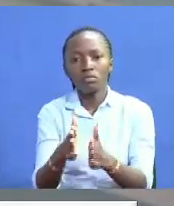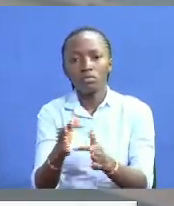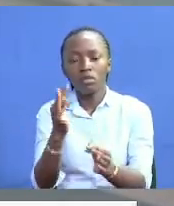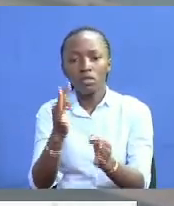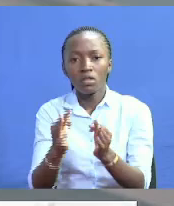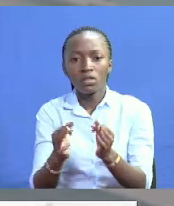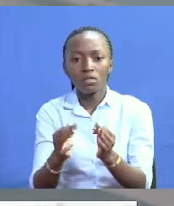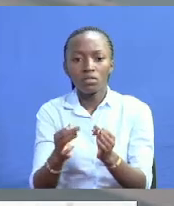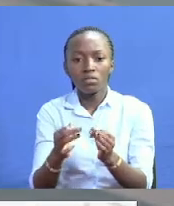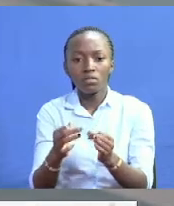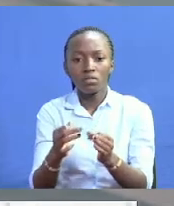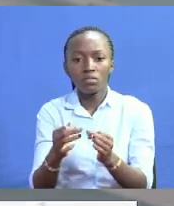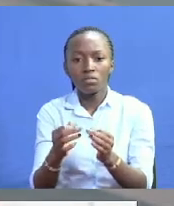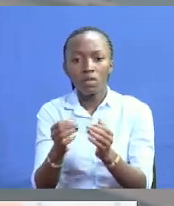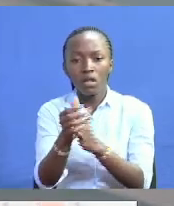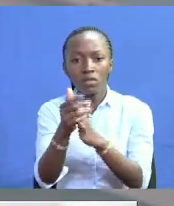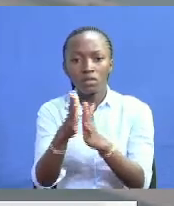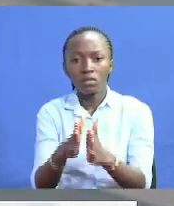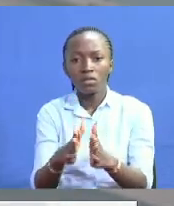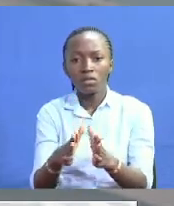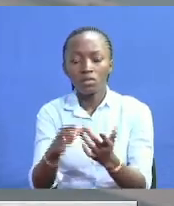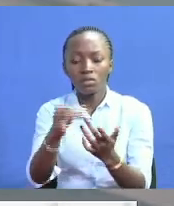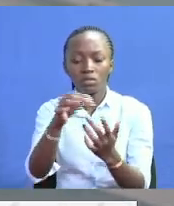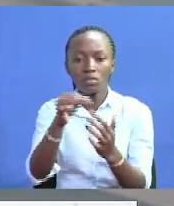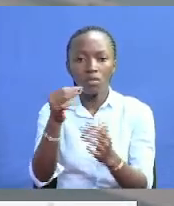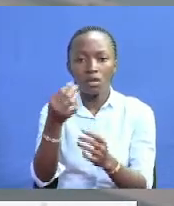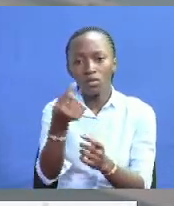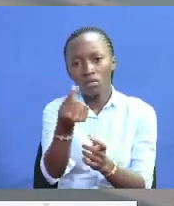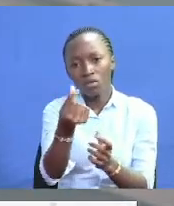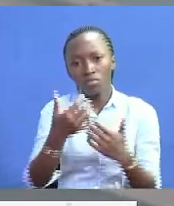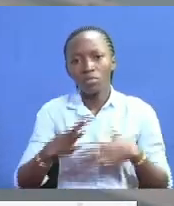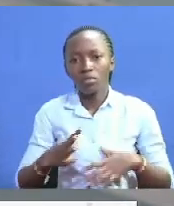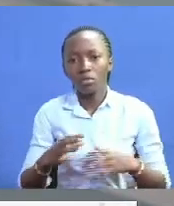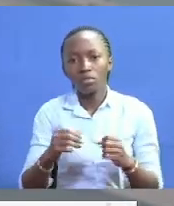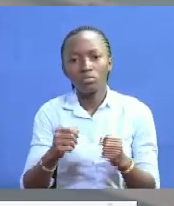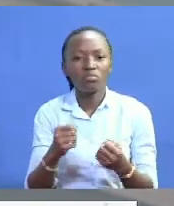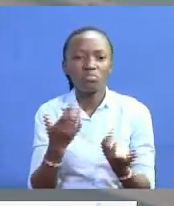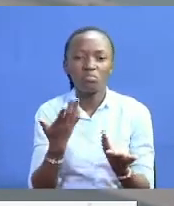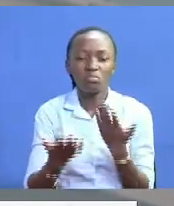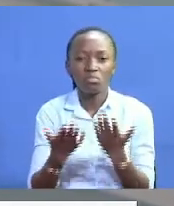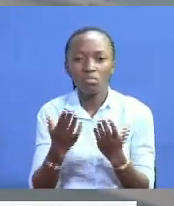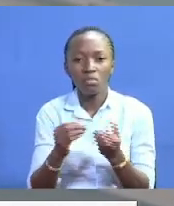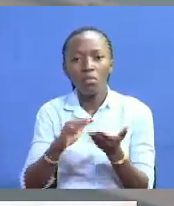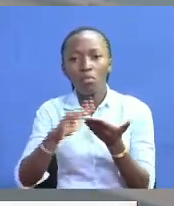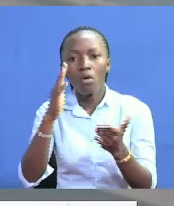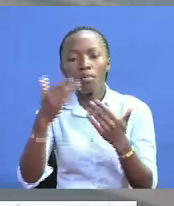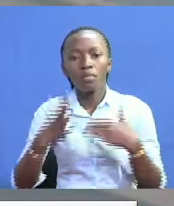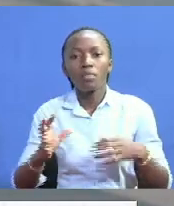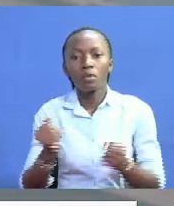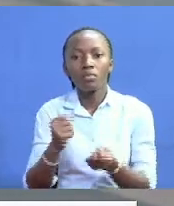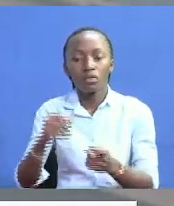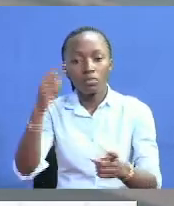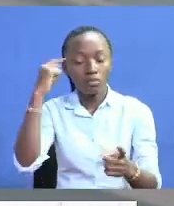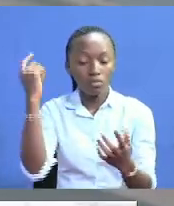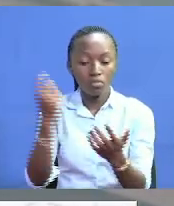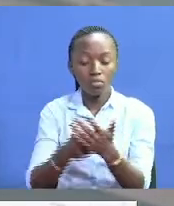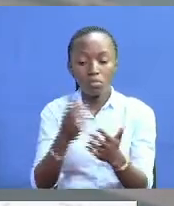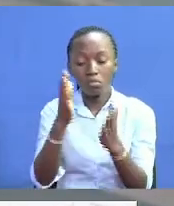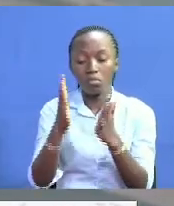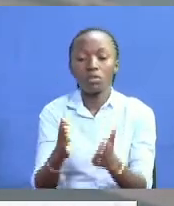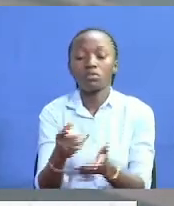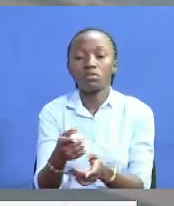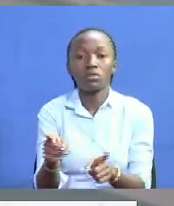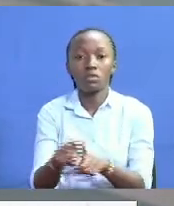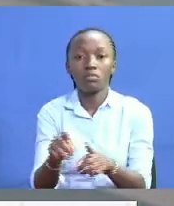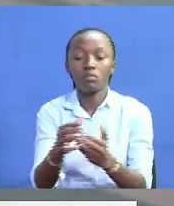few people, then maybe the larger community might not recognize and give him or her the legitimacy that he or